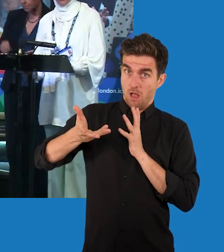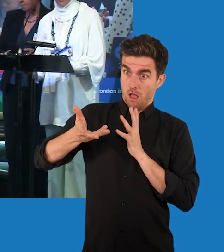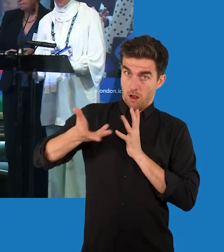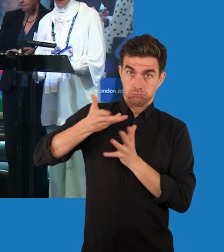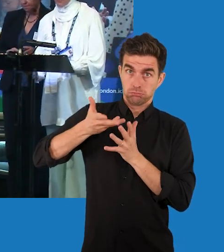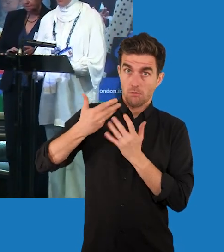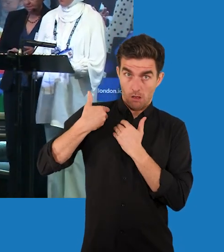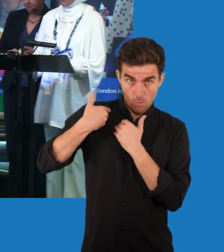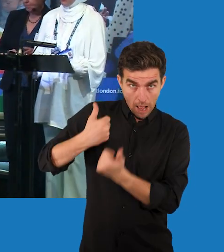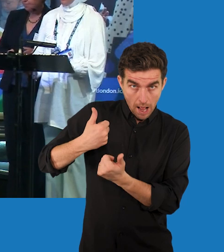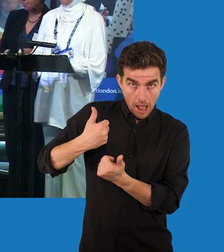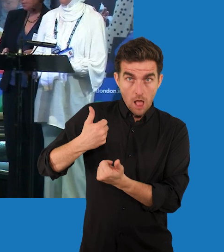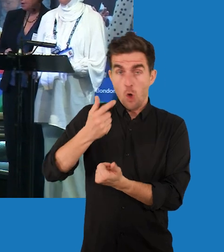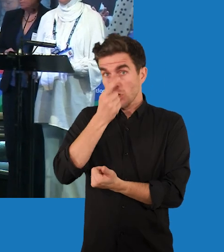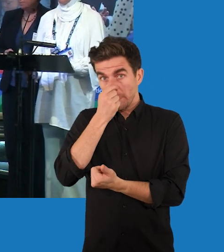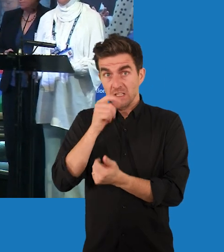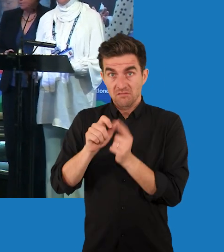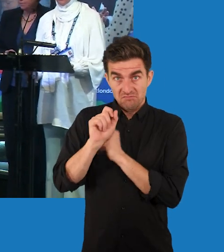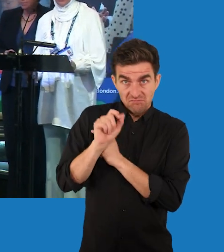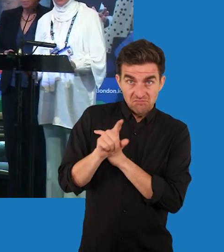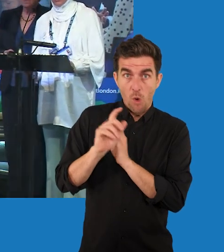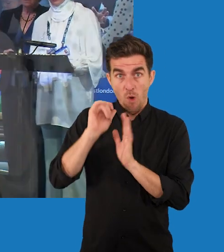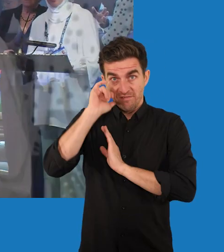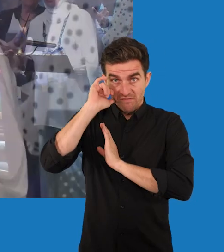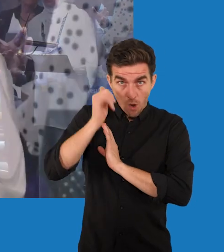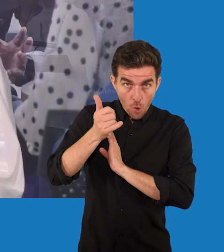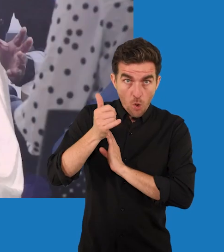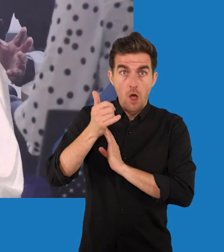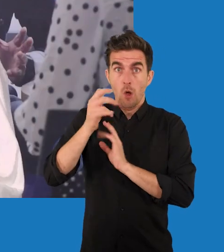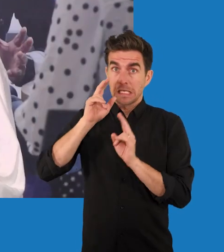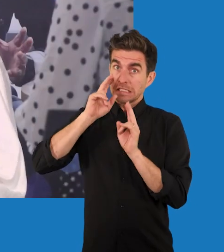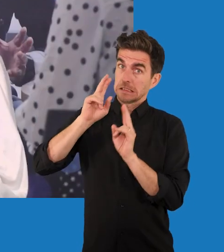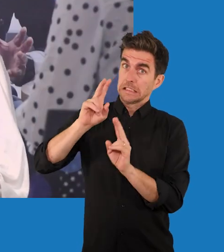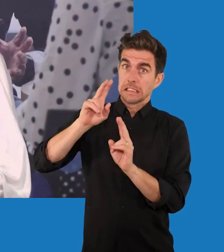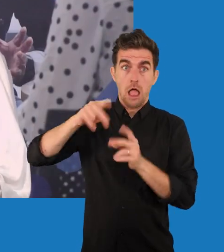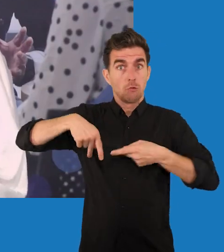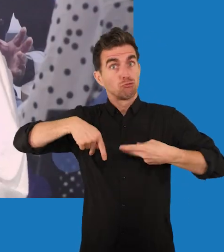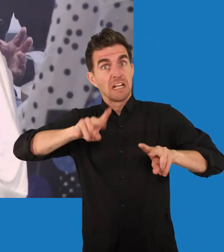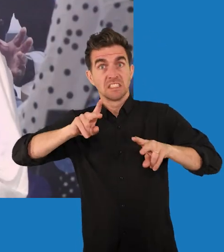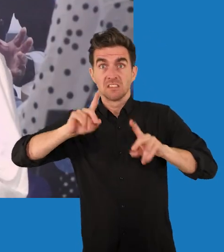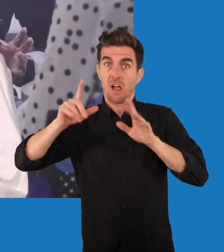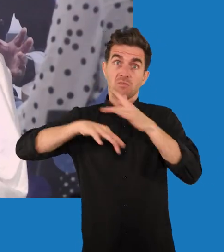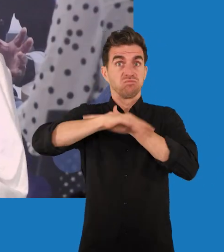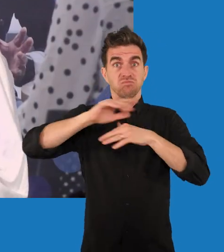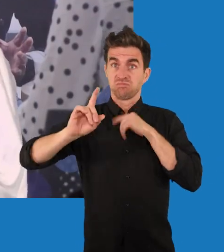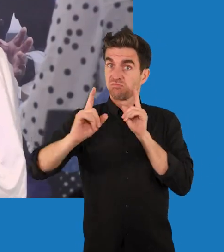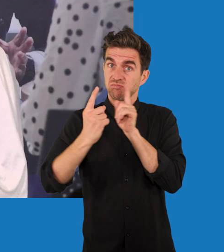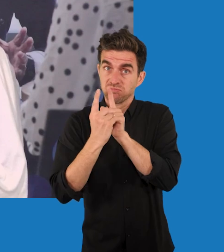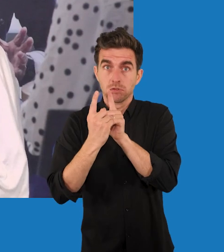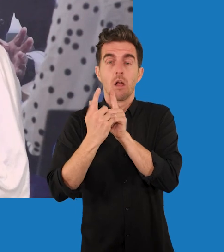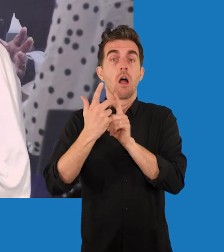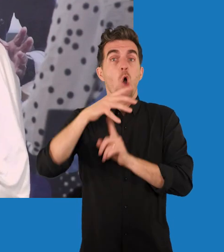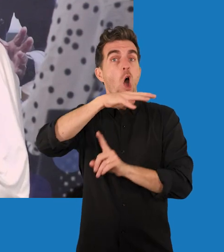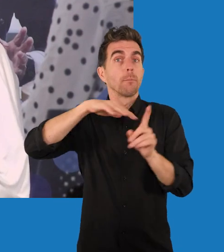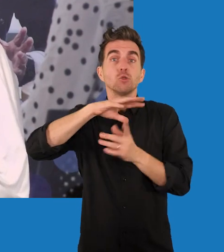a conversation with them, see how they are, or it could be through a message or a phone call, or just if you see them in the community out on the streets